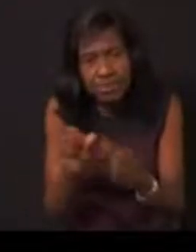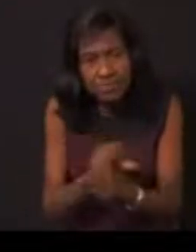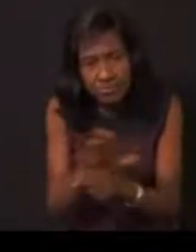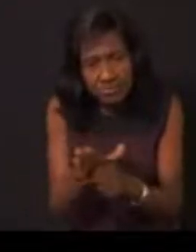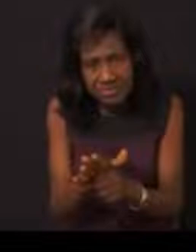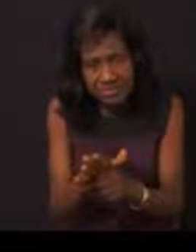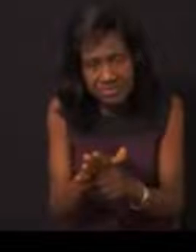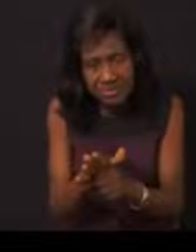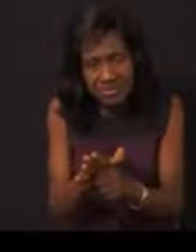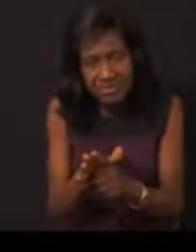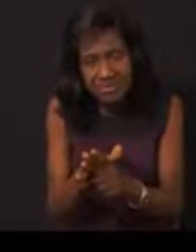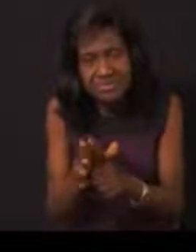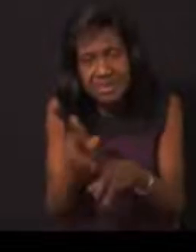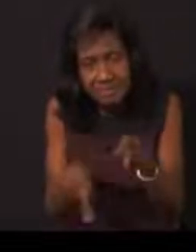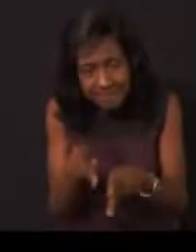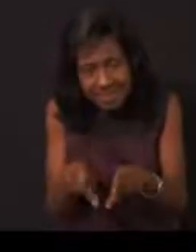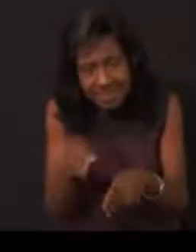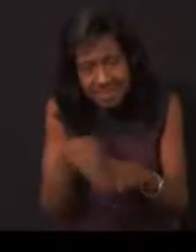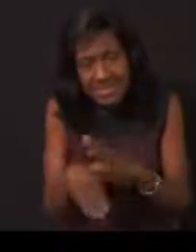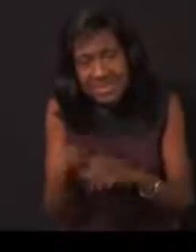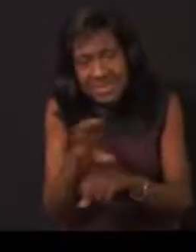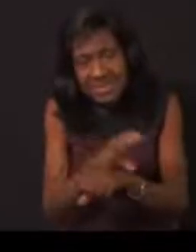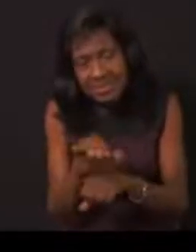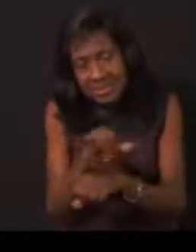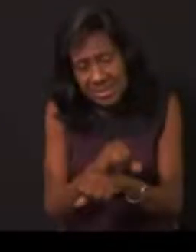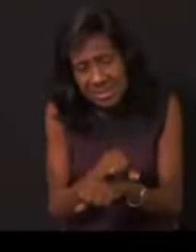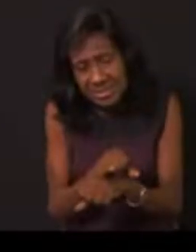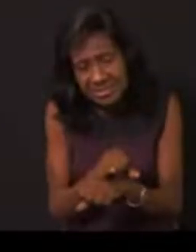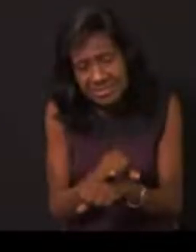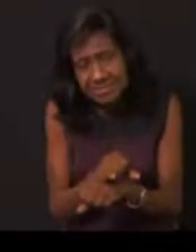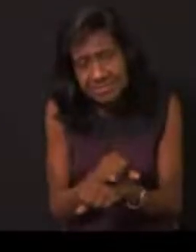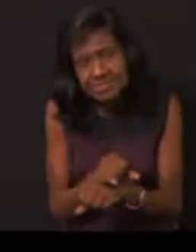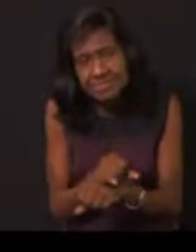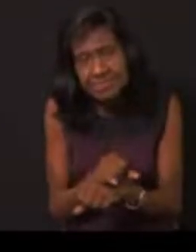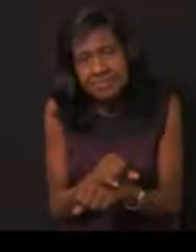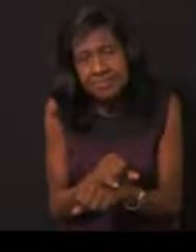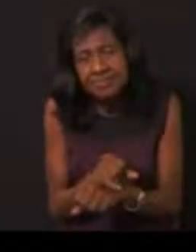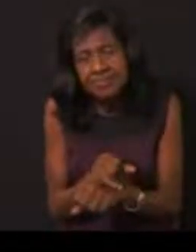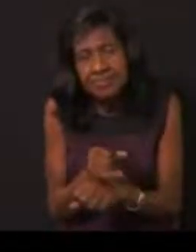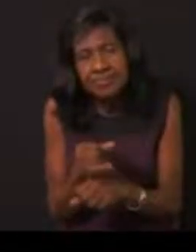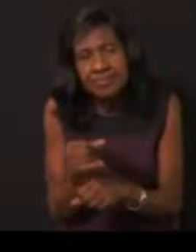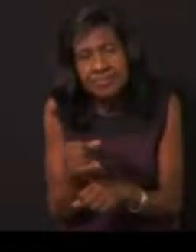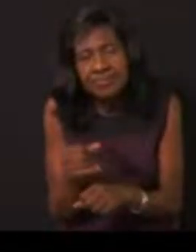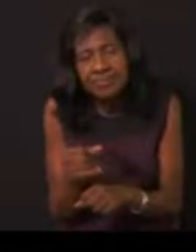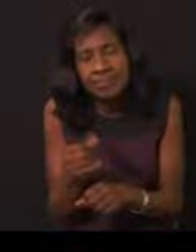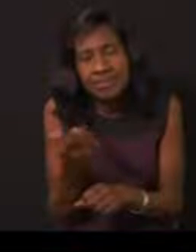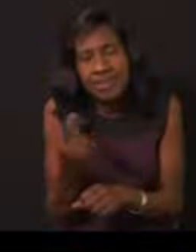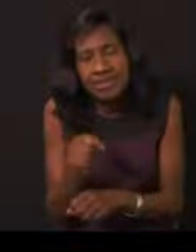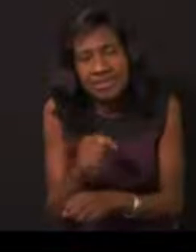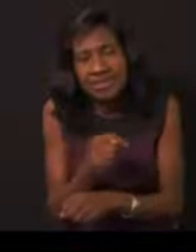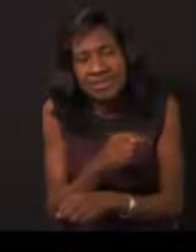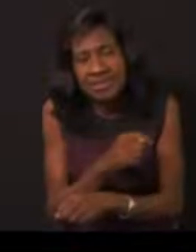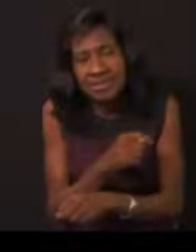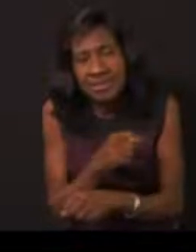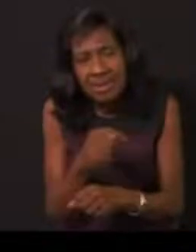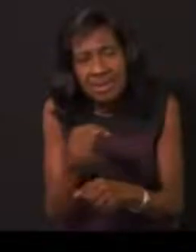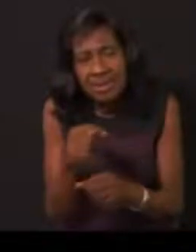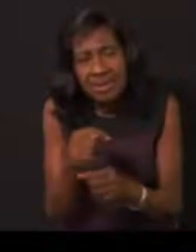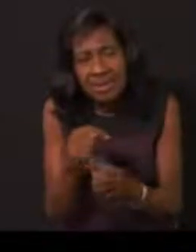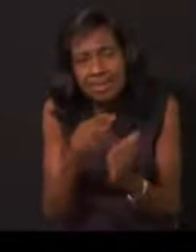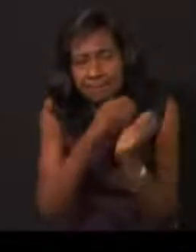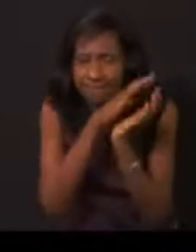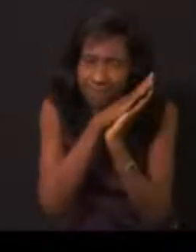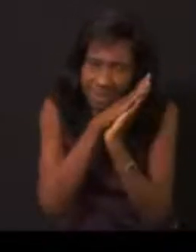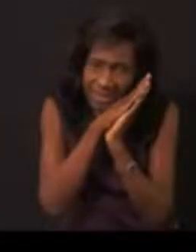press release, we have a total capacity across our healthcare sectors in the Cayman Islands. Our bed capacity